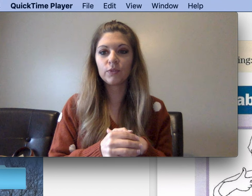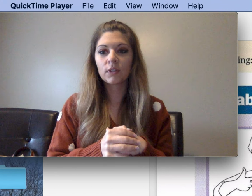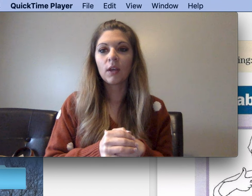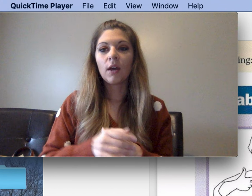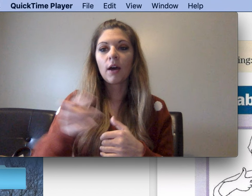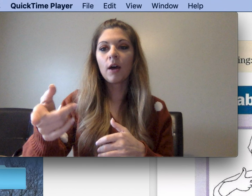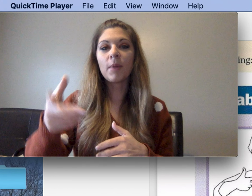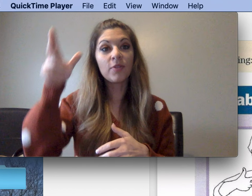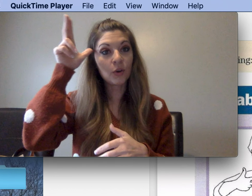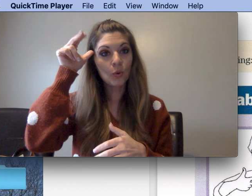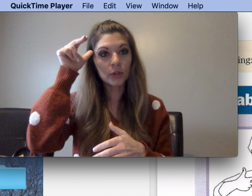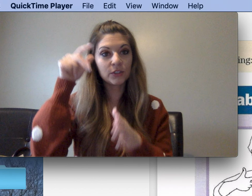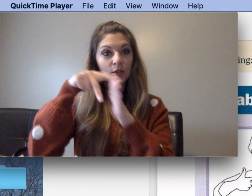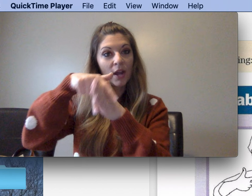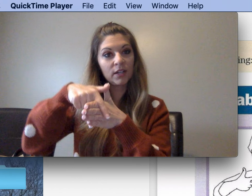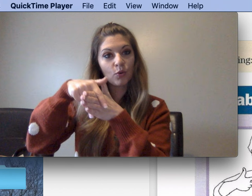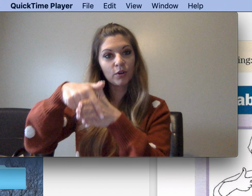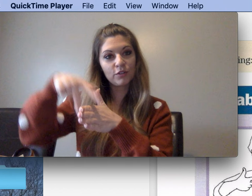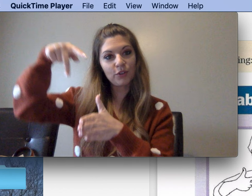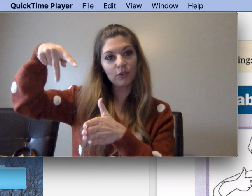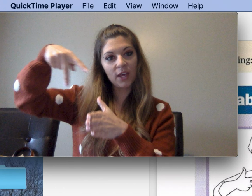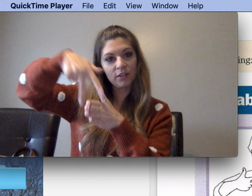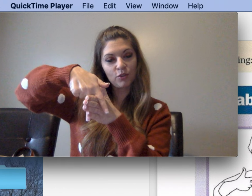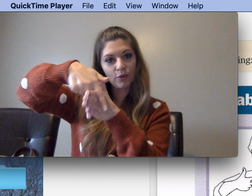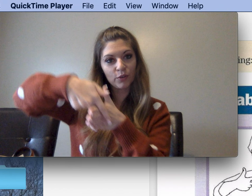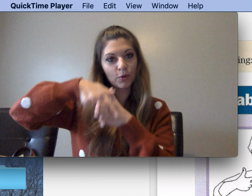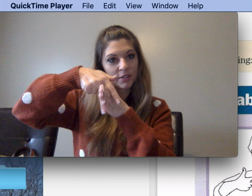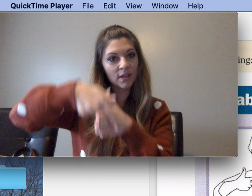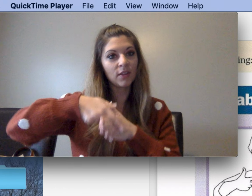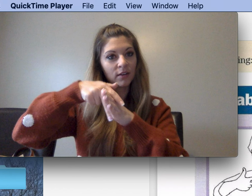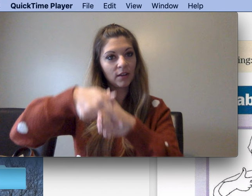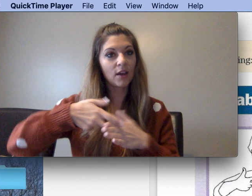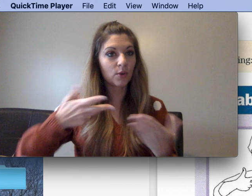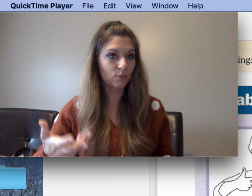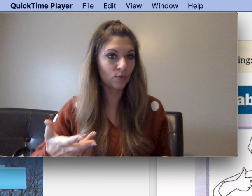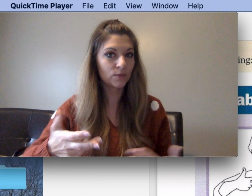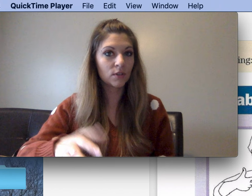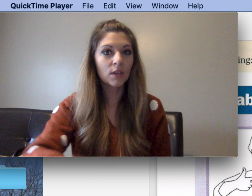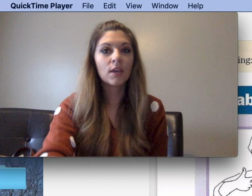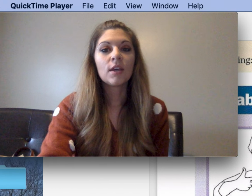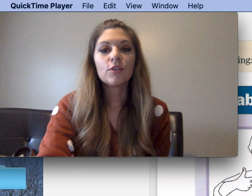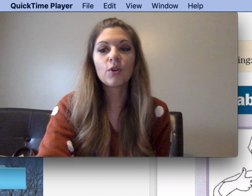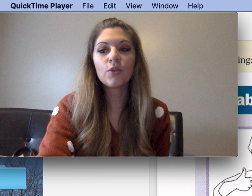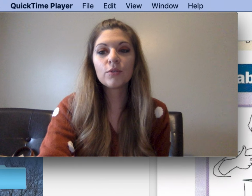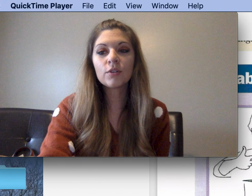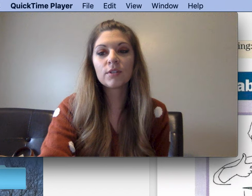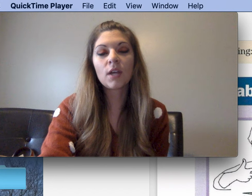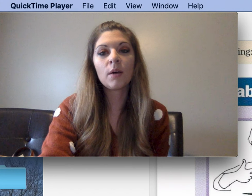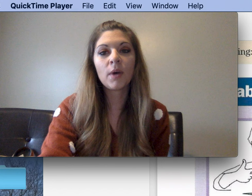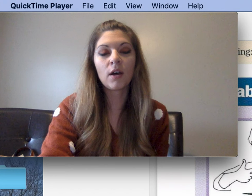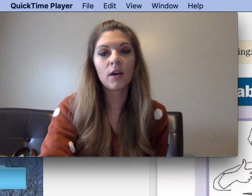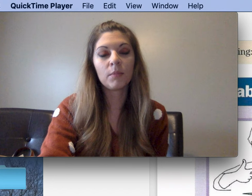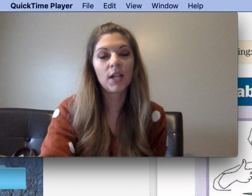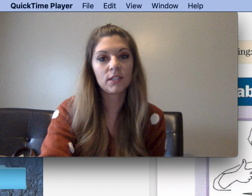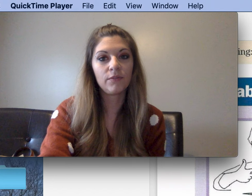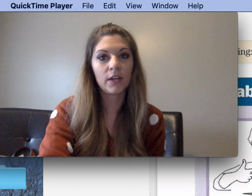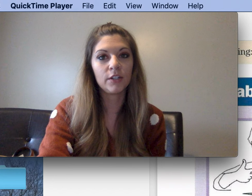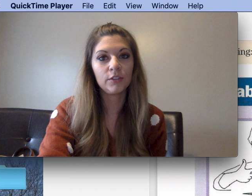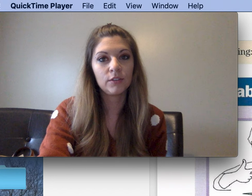it moves. And then horse, riding a horse, so your legs go over the horse, and then how it moves. So those are